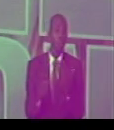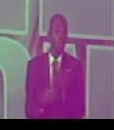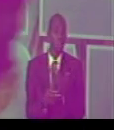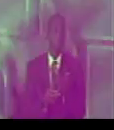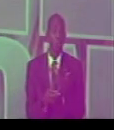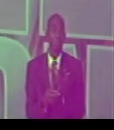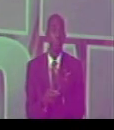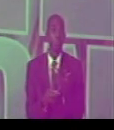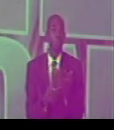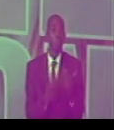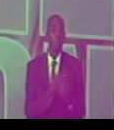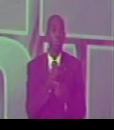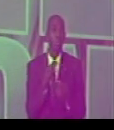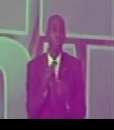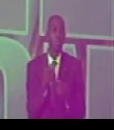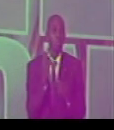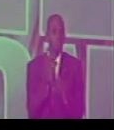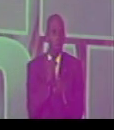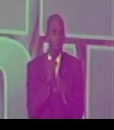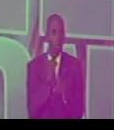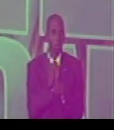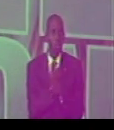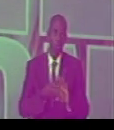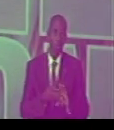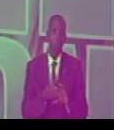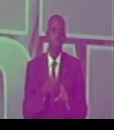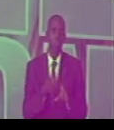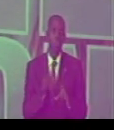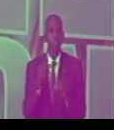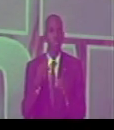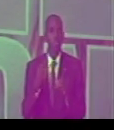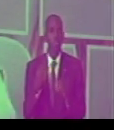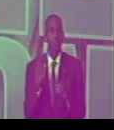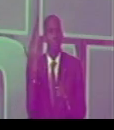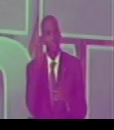ministering. He was doing the youth program. So when he was preaching,